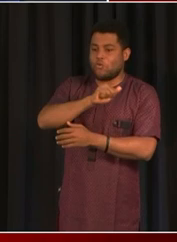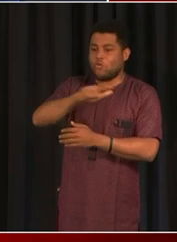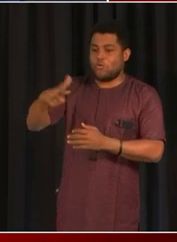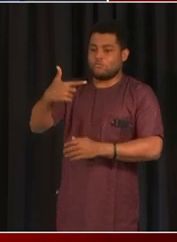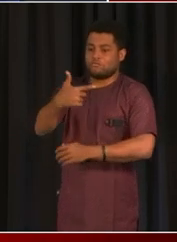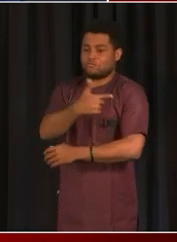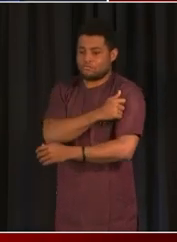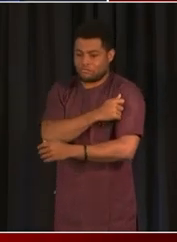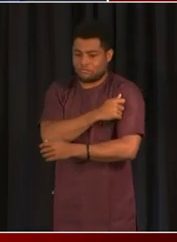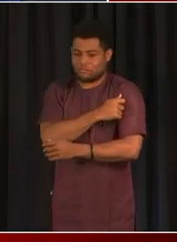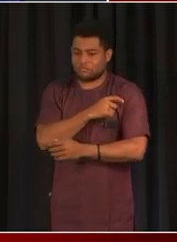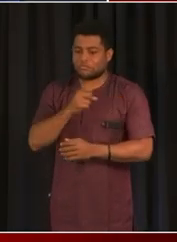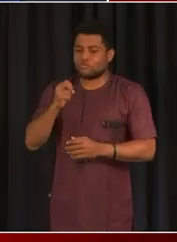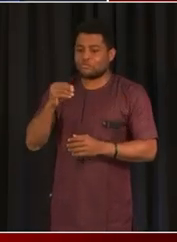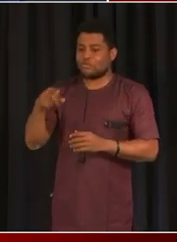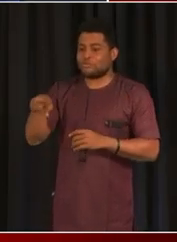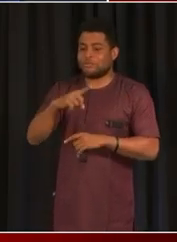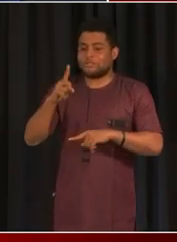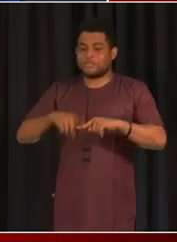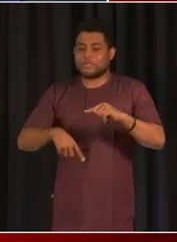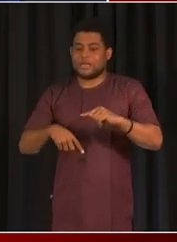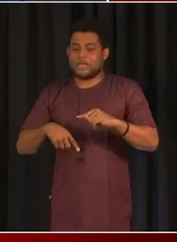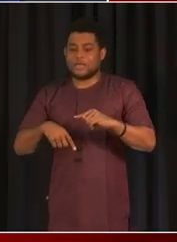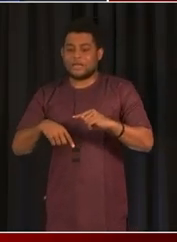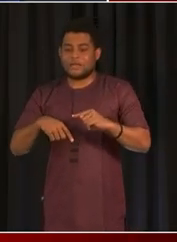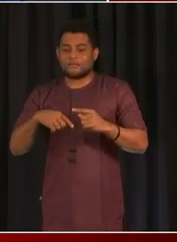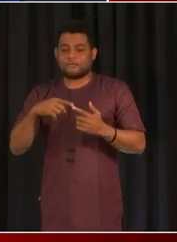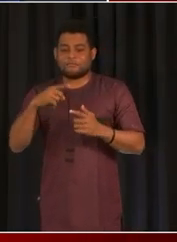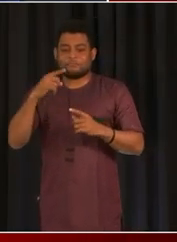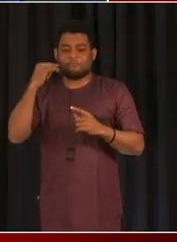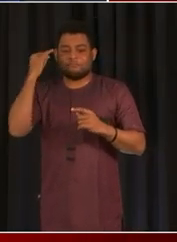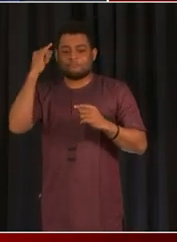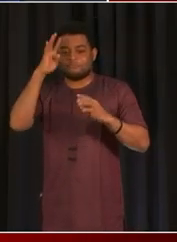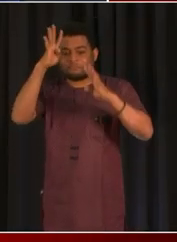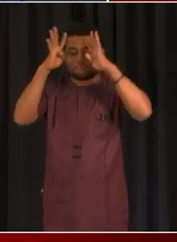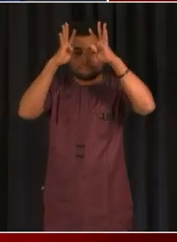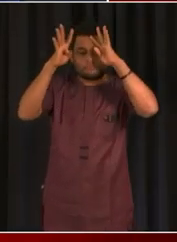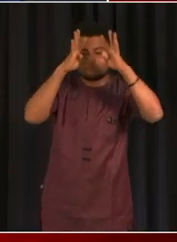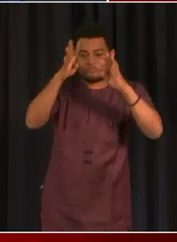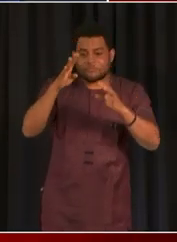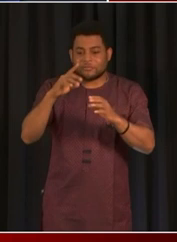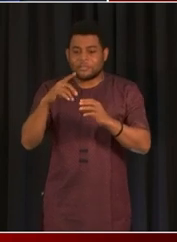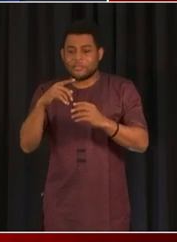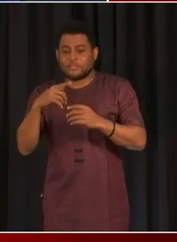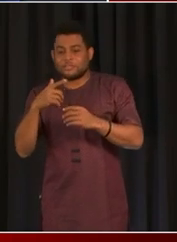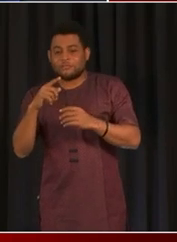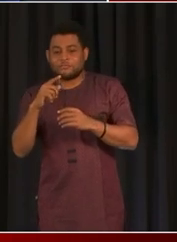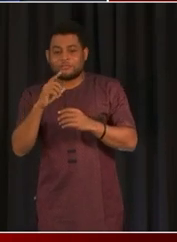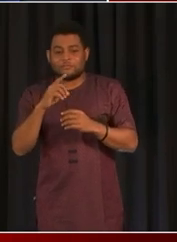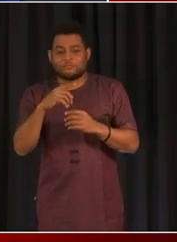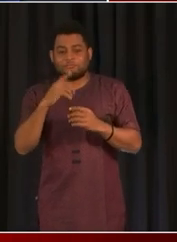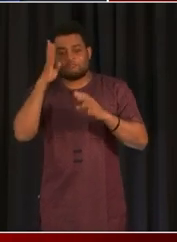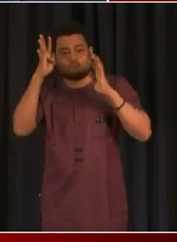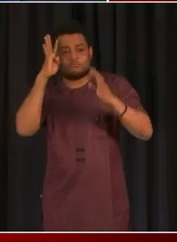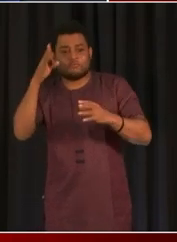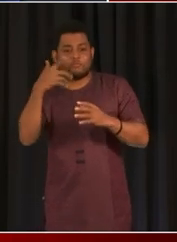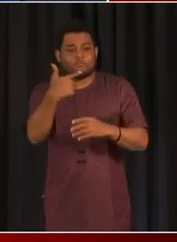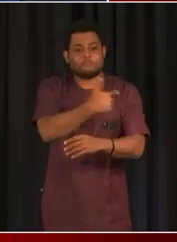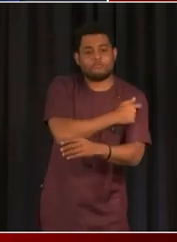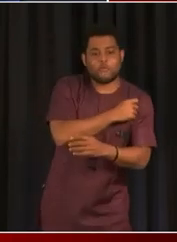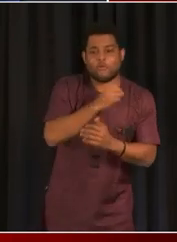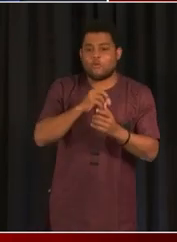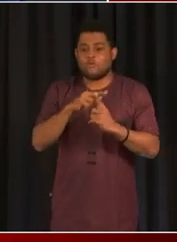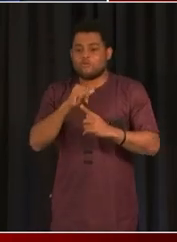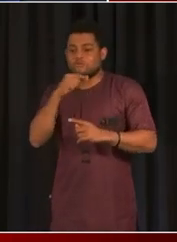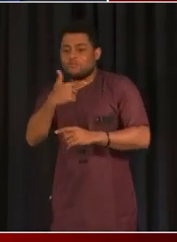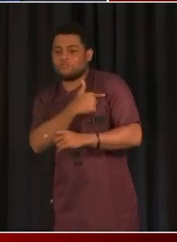taxi driver or shared driver has to have a vaccine? The authority extending to that is not as clear.